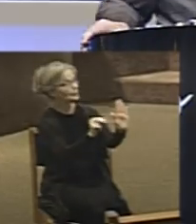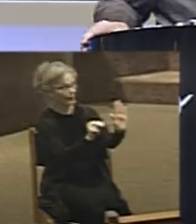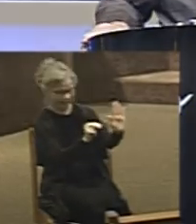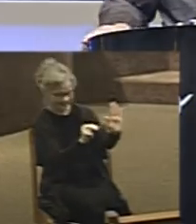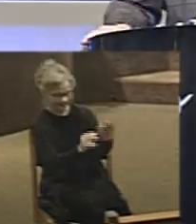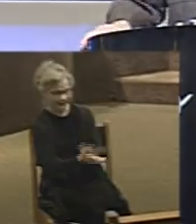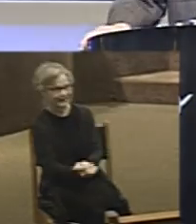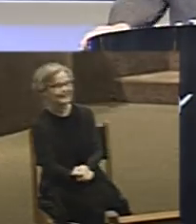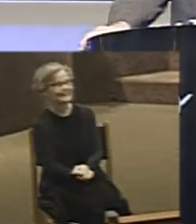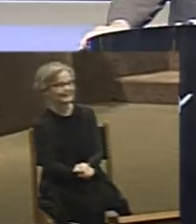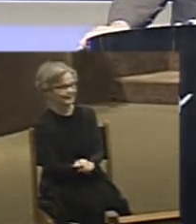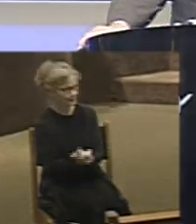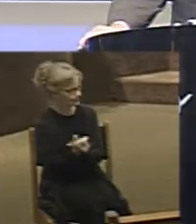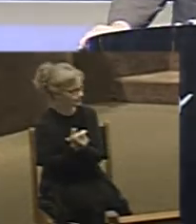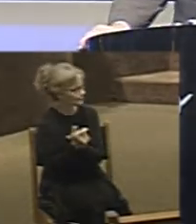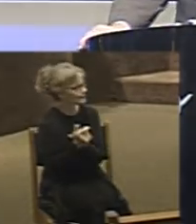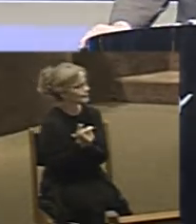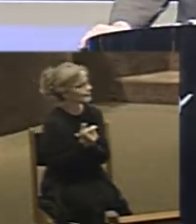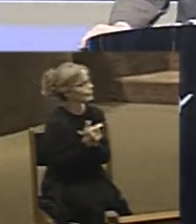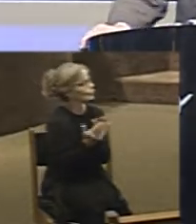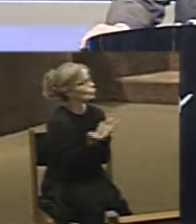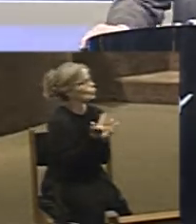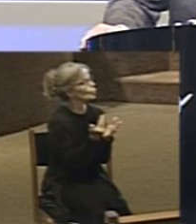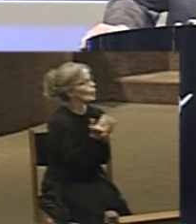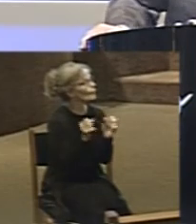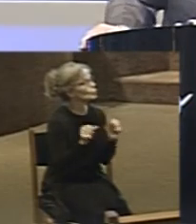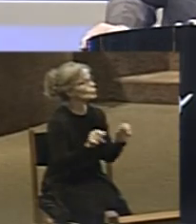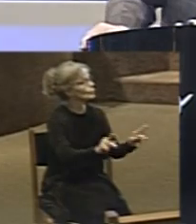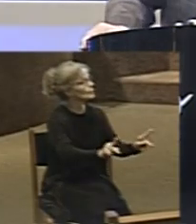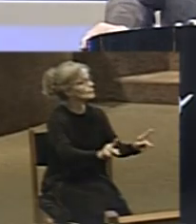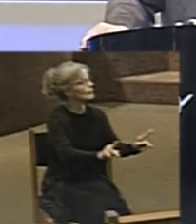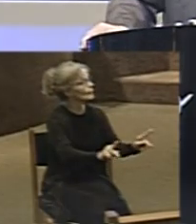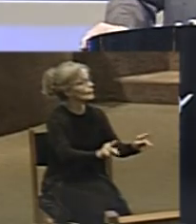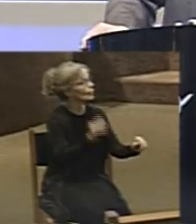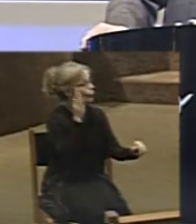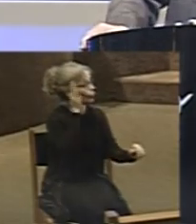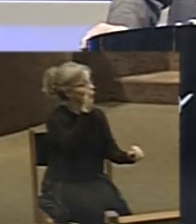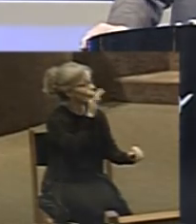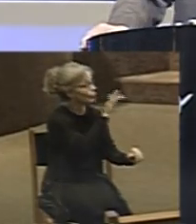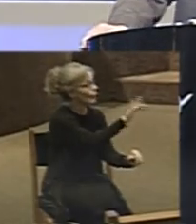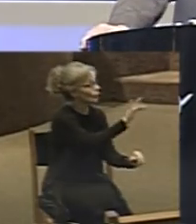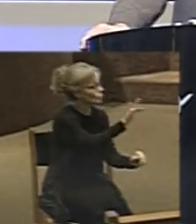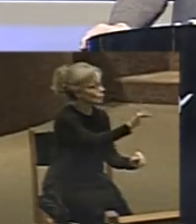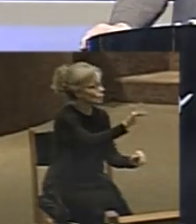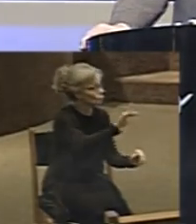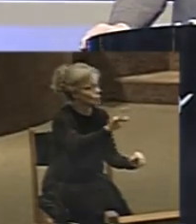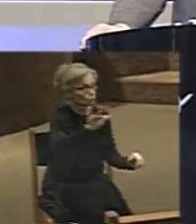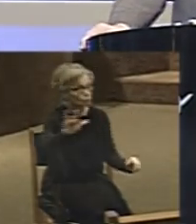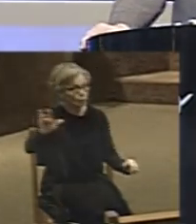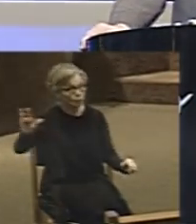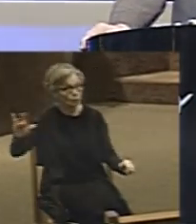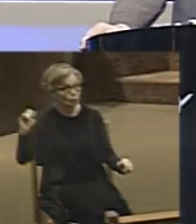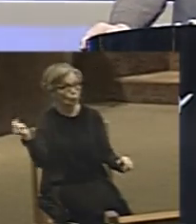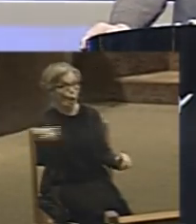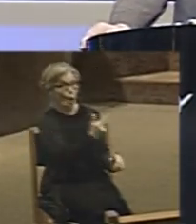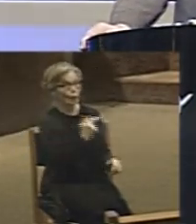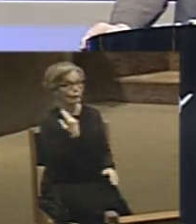fist of opportunity will come knocking at your door and mine.